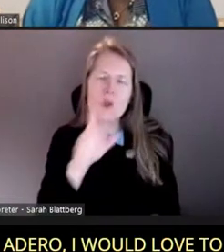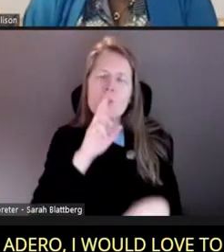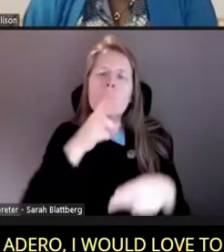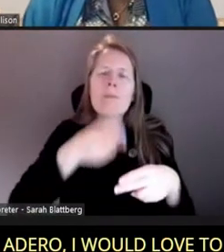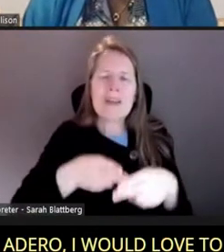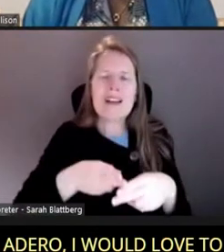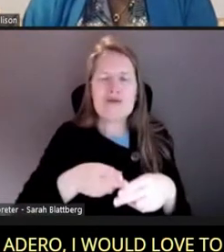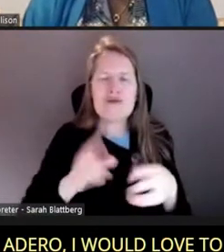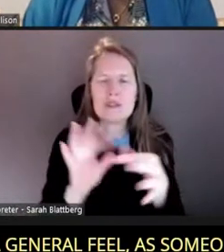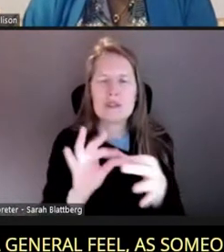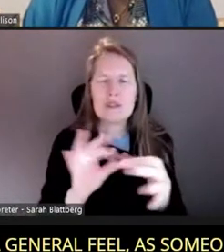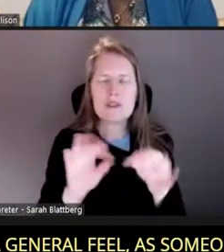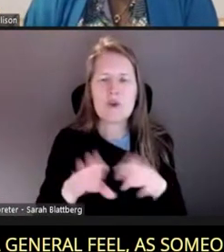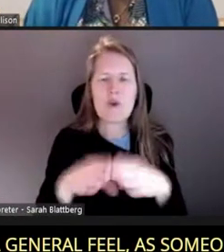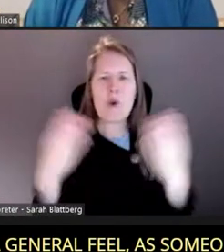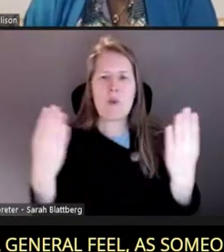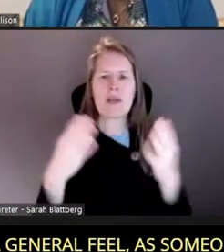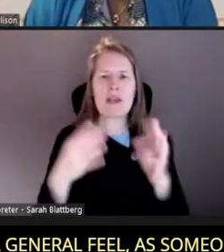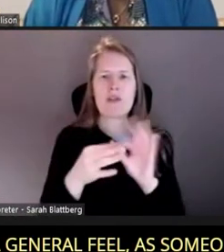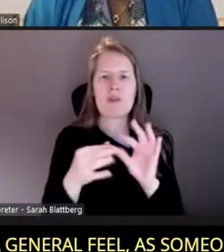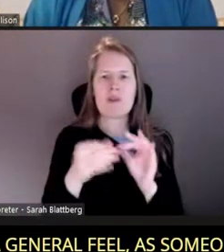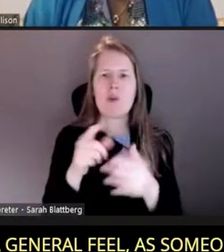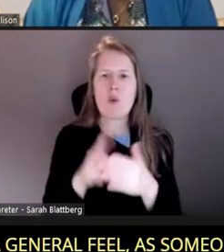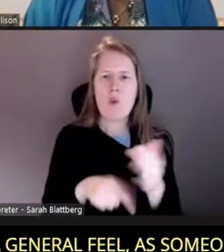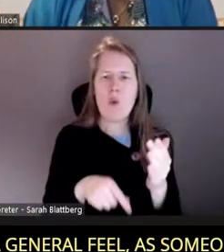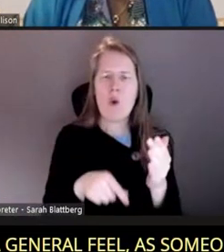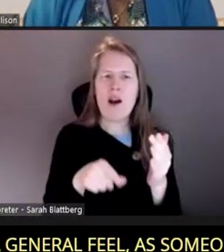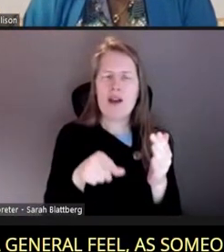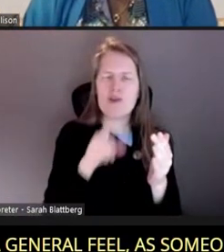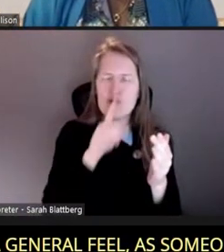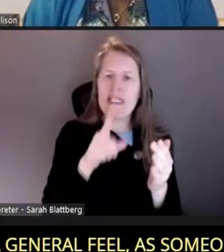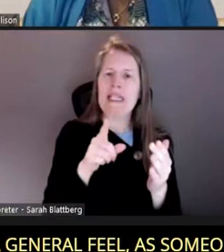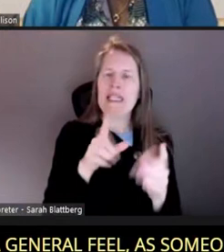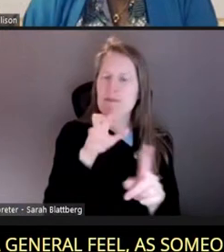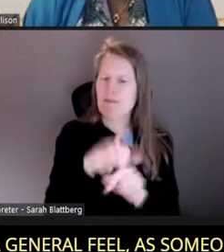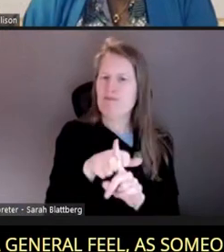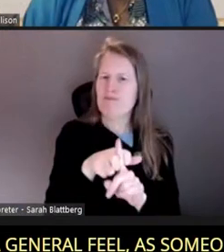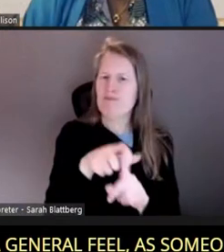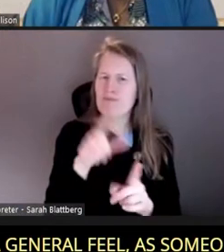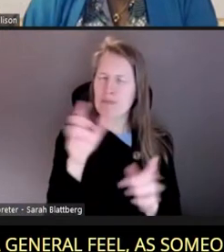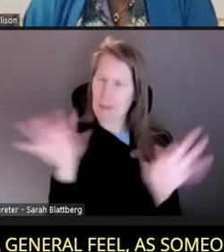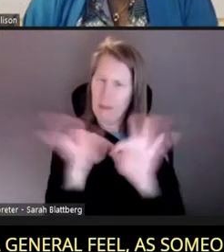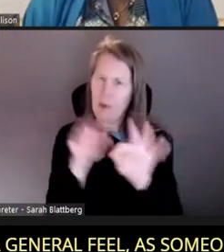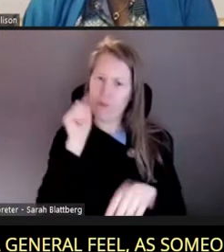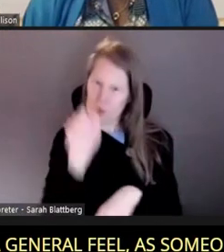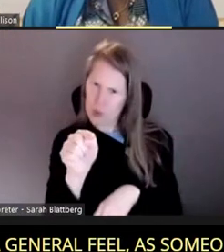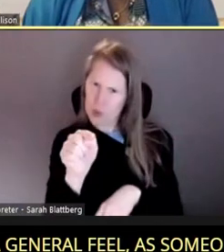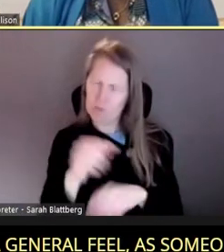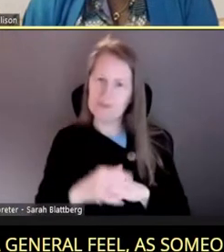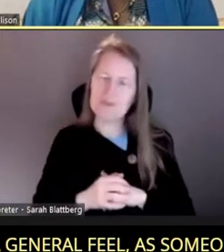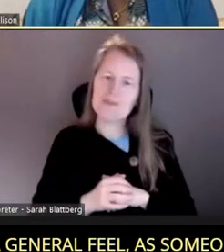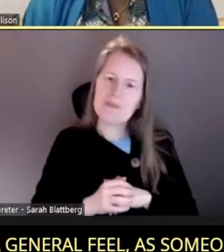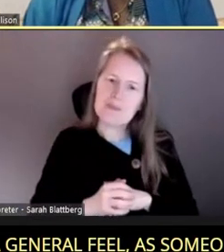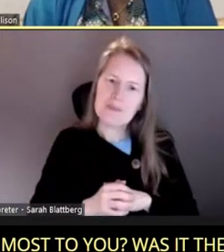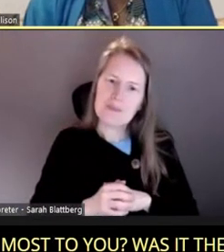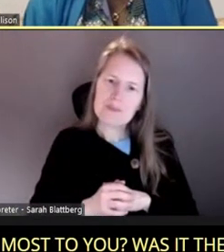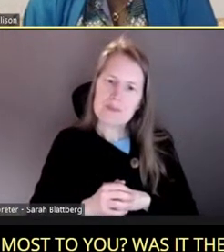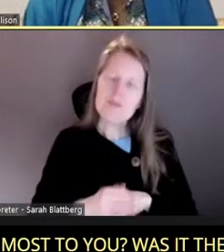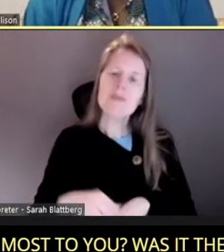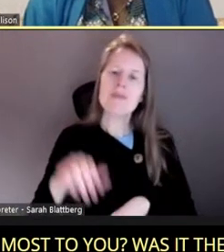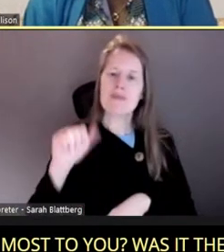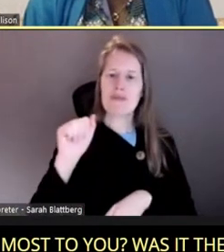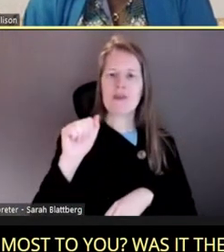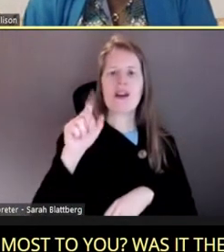your opening remarks, but you know, what really were you paying attention to as you were comparison shopping? Well, I'm always